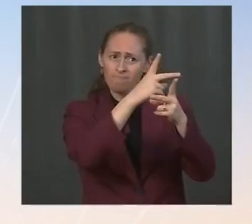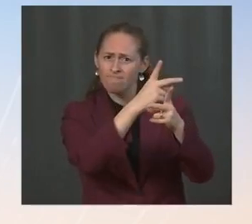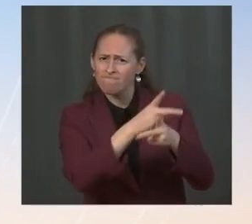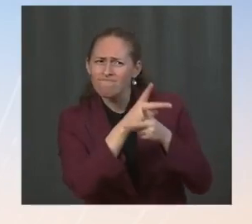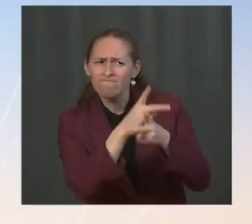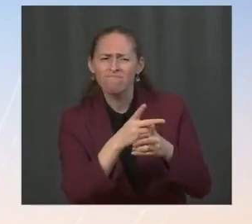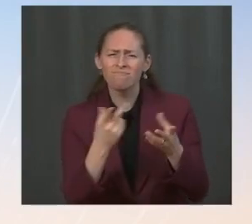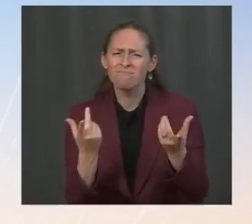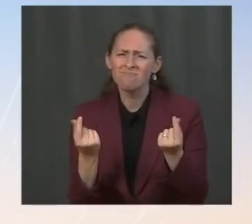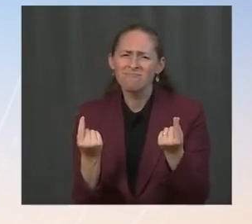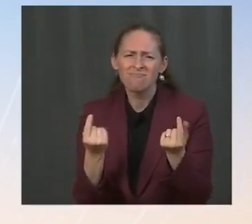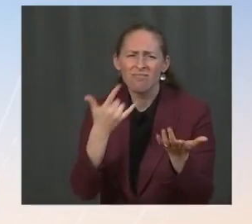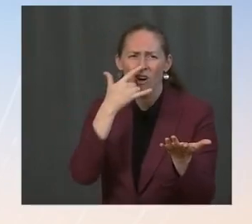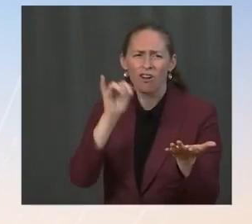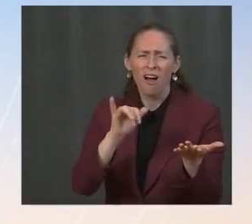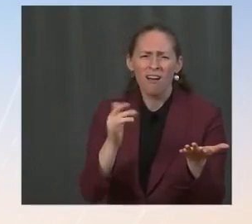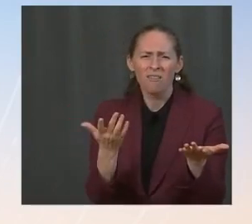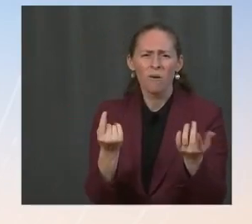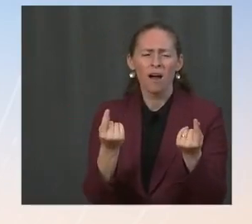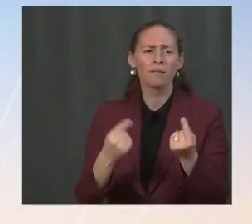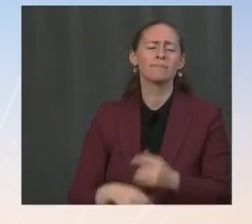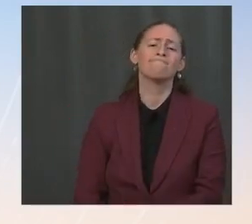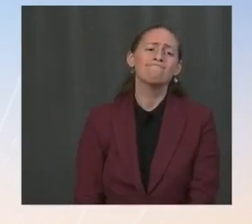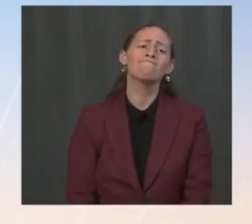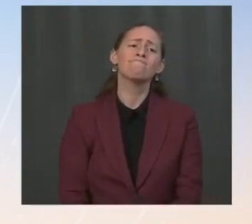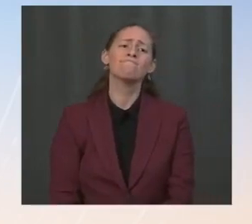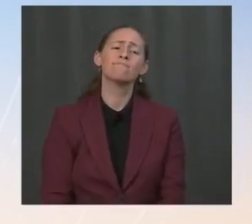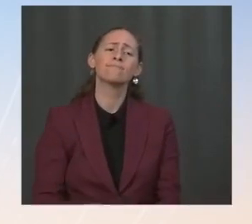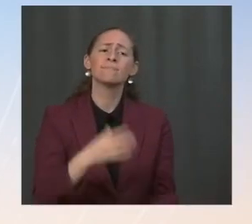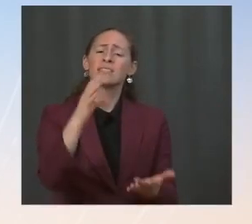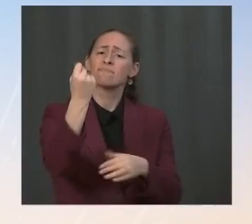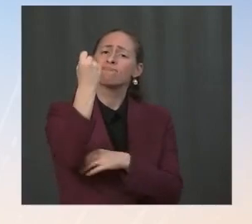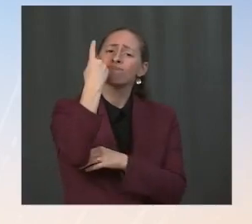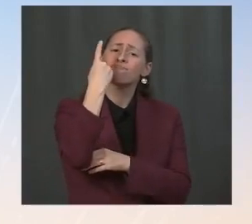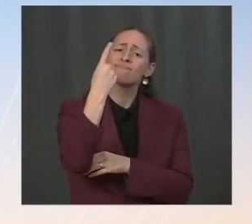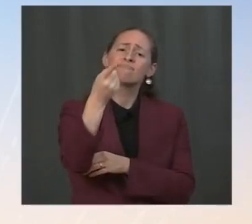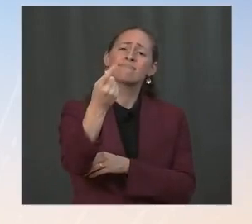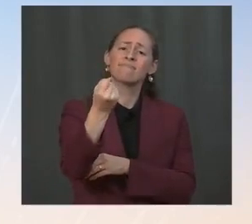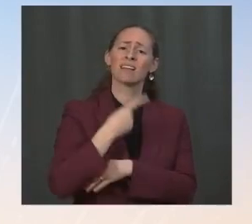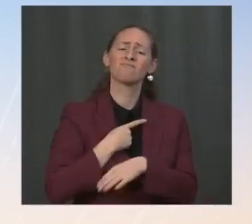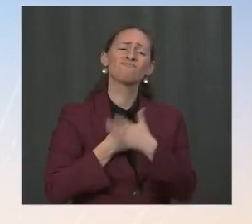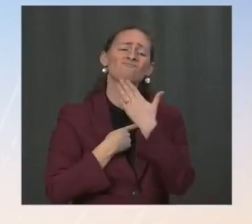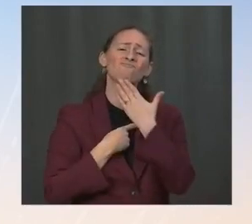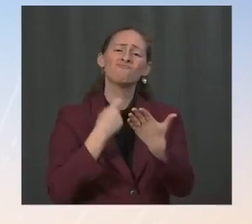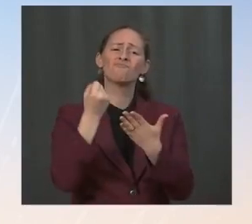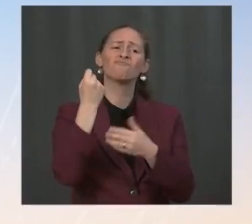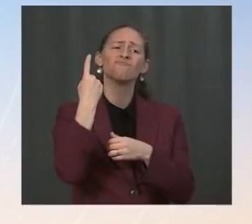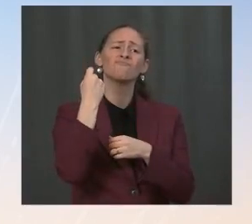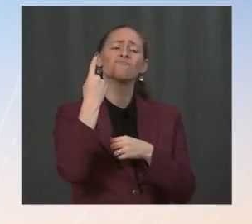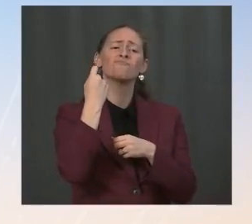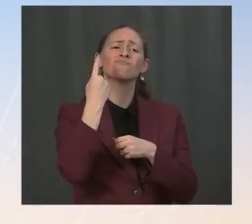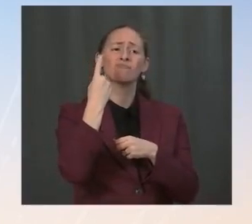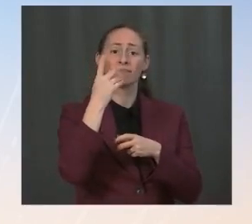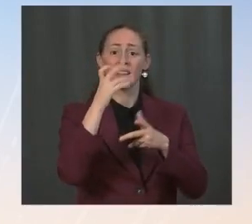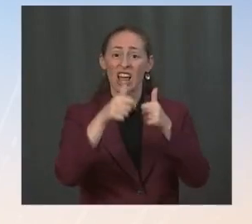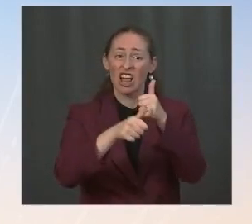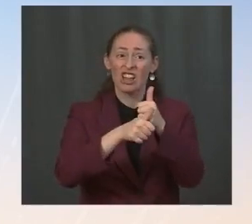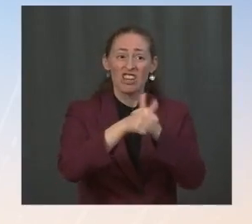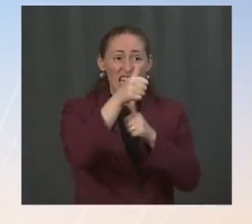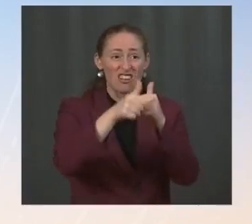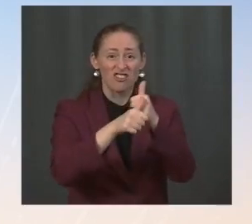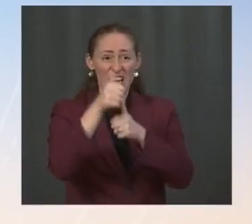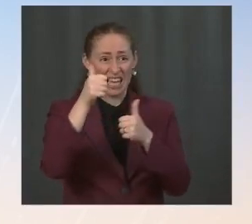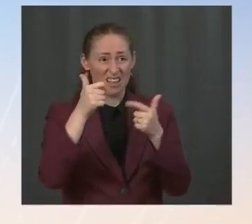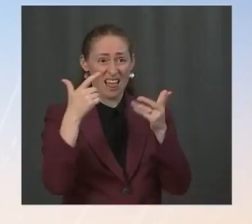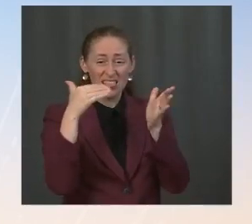and I appreciate that question. I think it's important for people to know and understand that the threat that is posed by having thousands of U.S. military on the